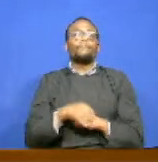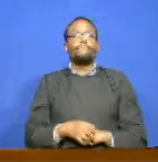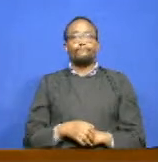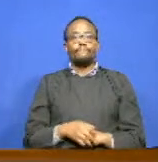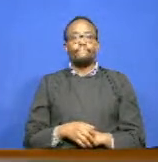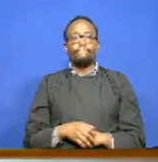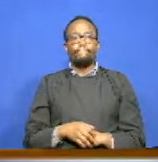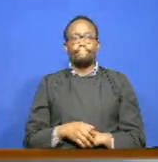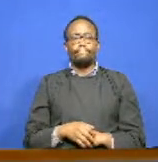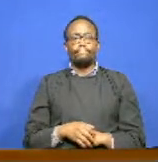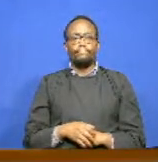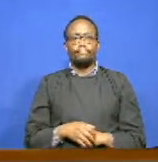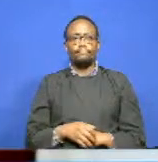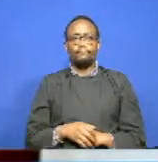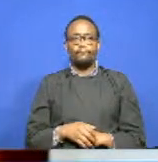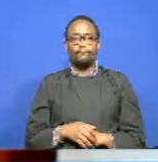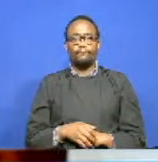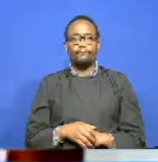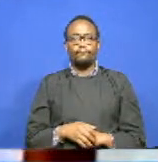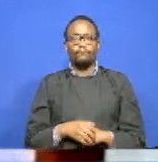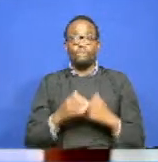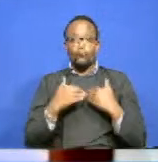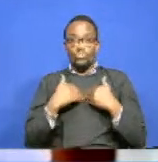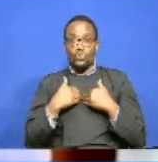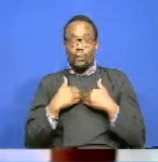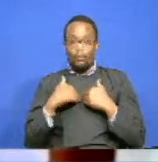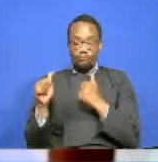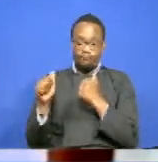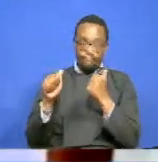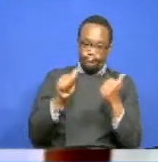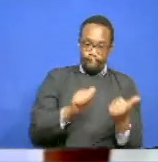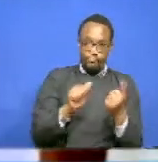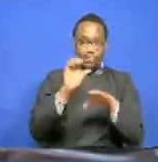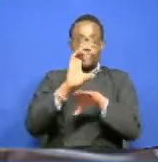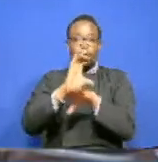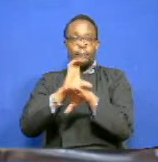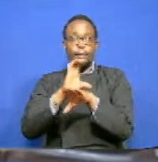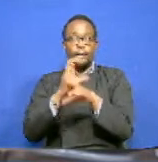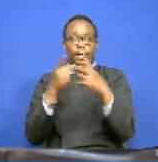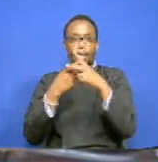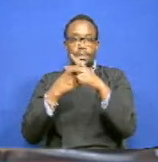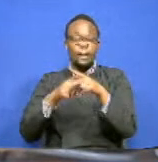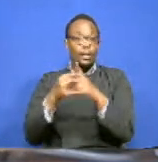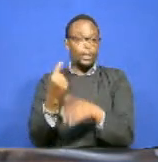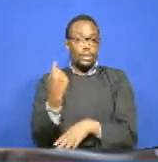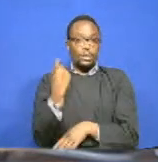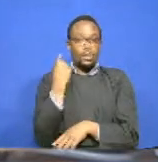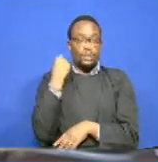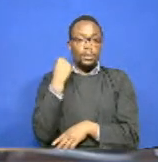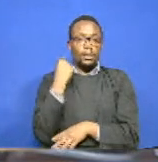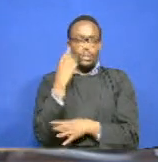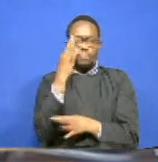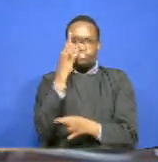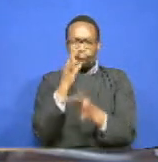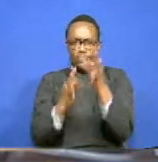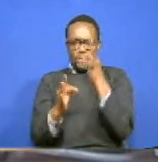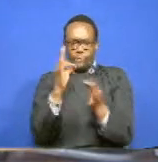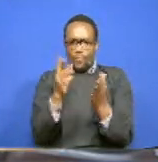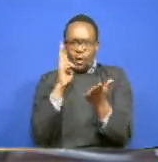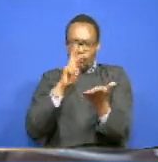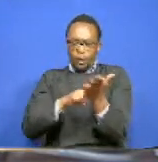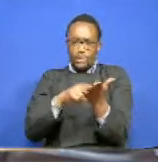We will be having a virtual baptism class starting yesterday, and if you have not